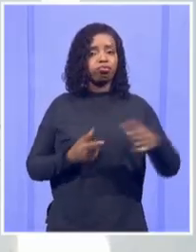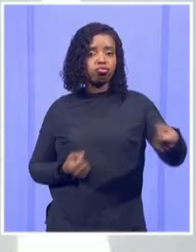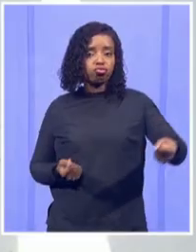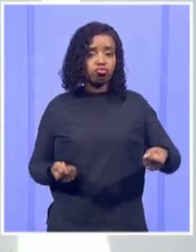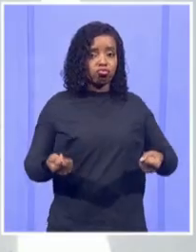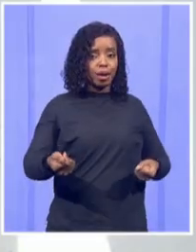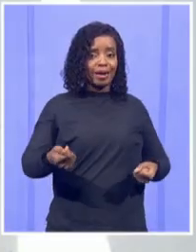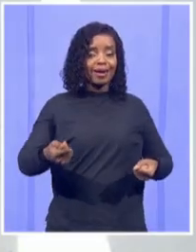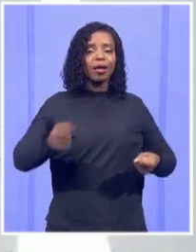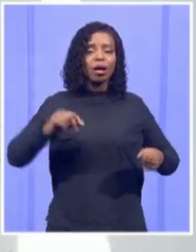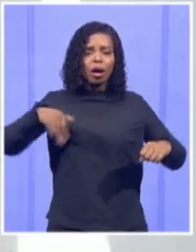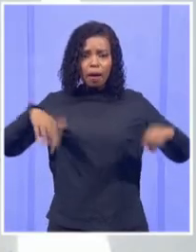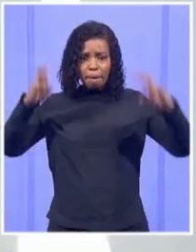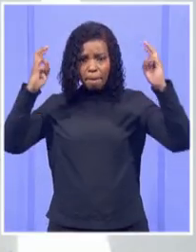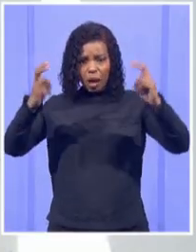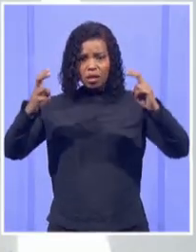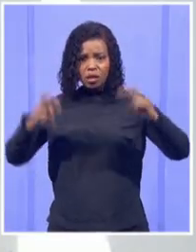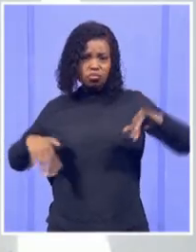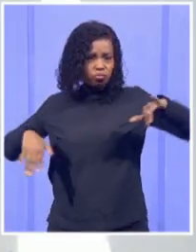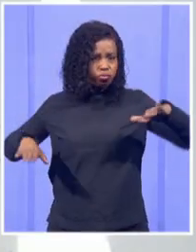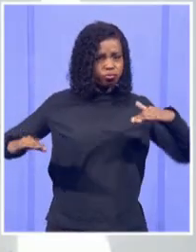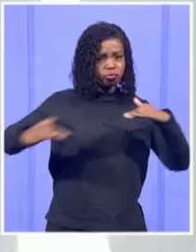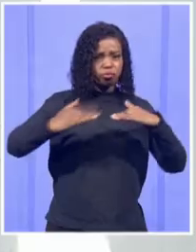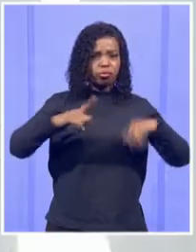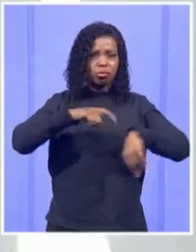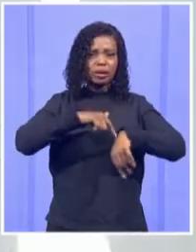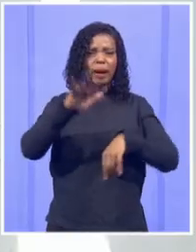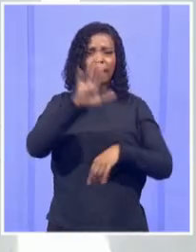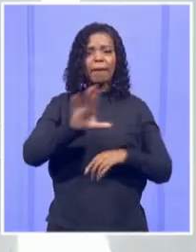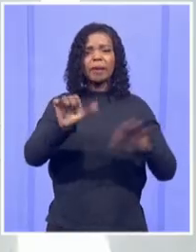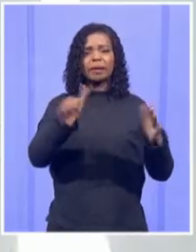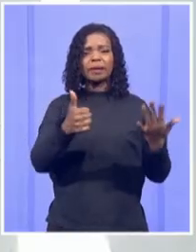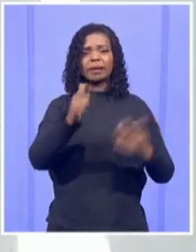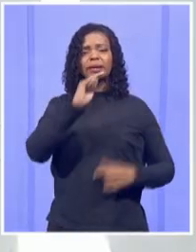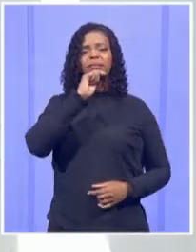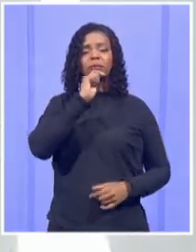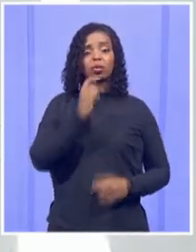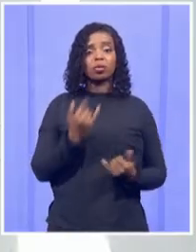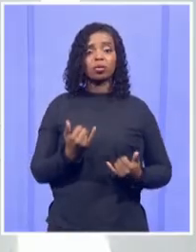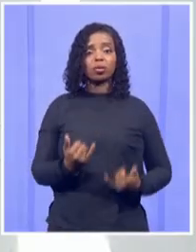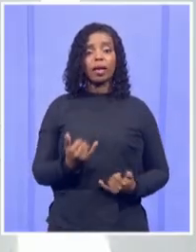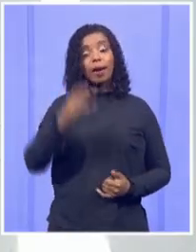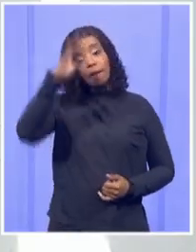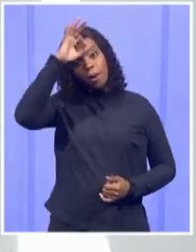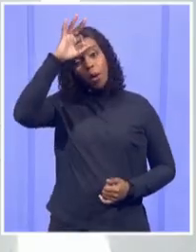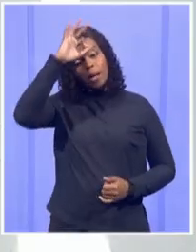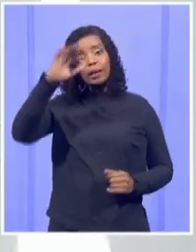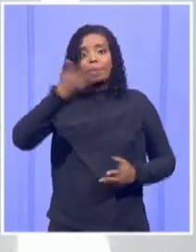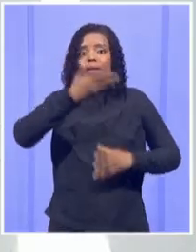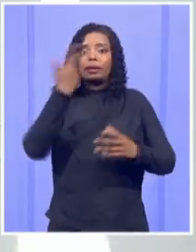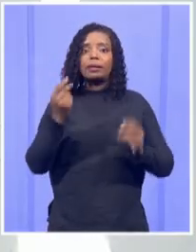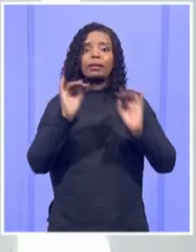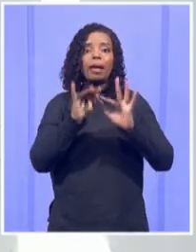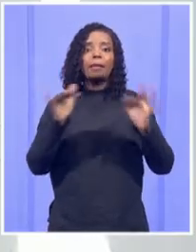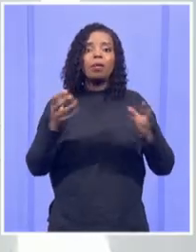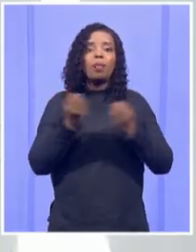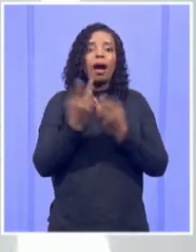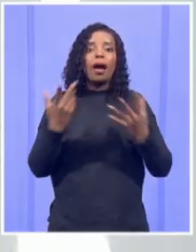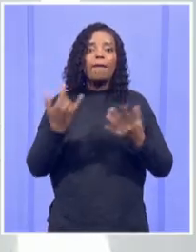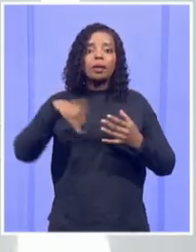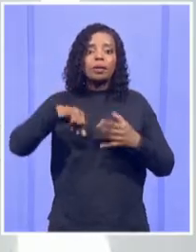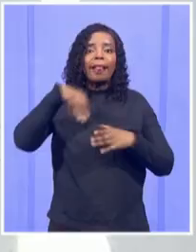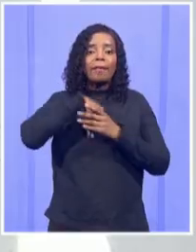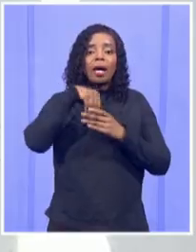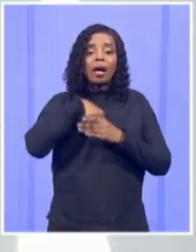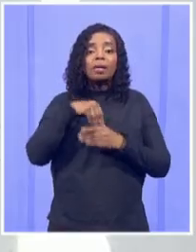a.m. Police don't have the numbers of the people who are still trapped in those two vehicles, but we know